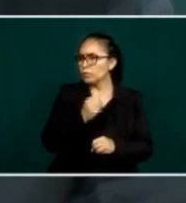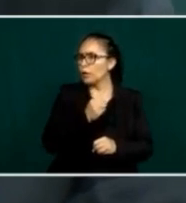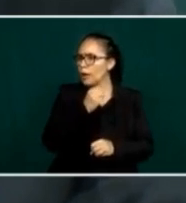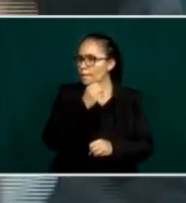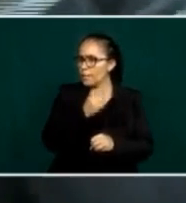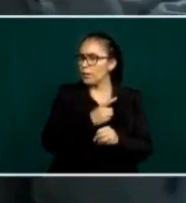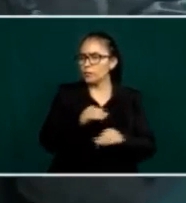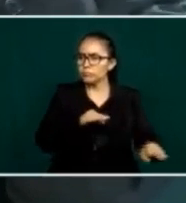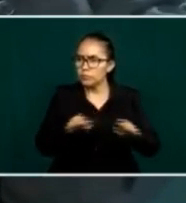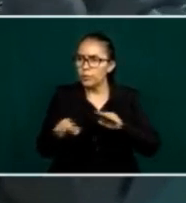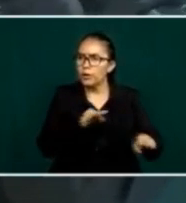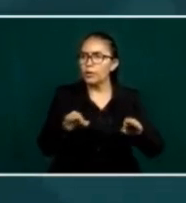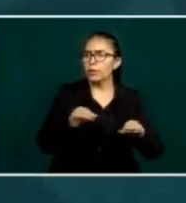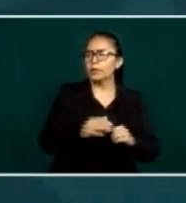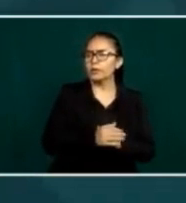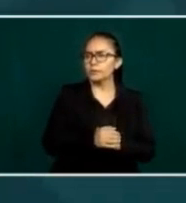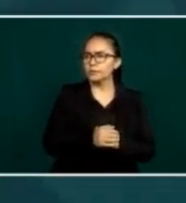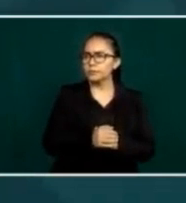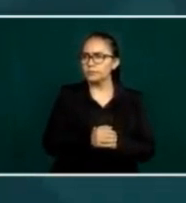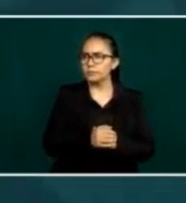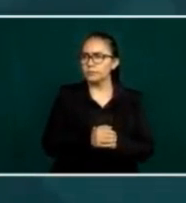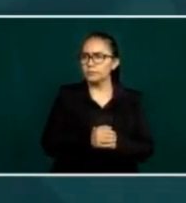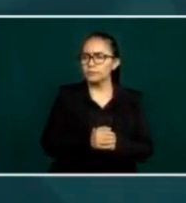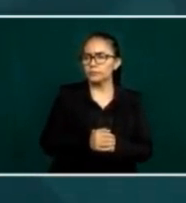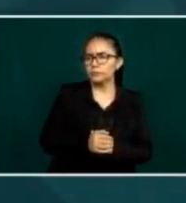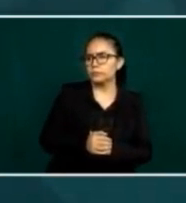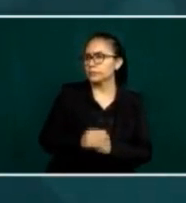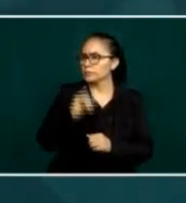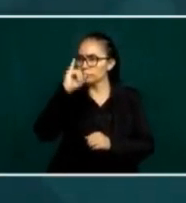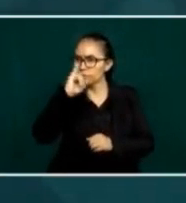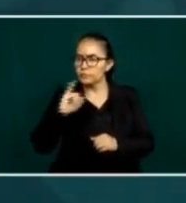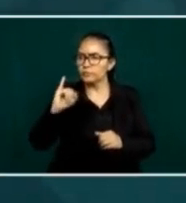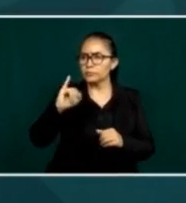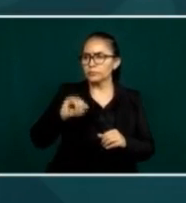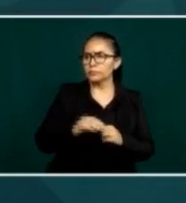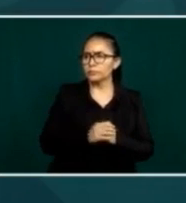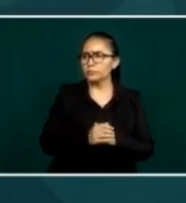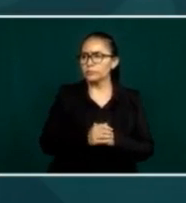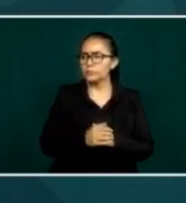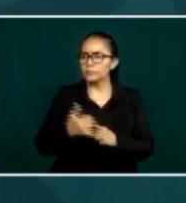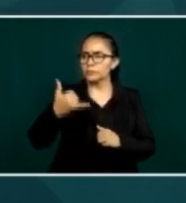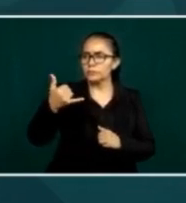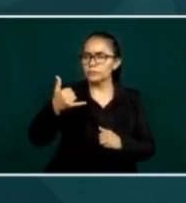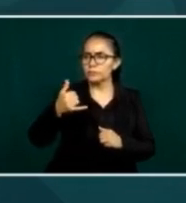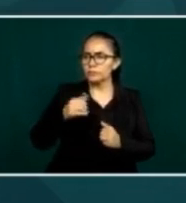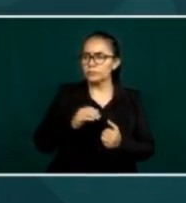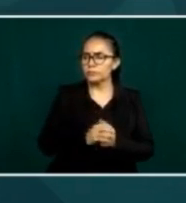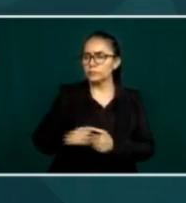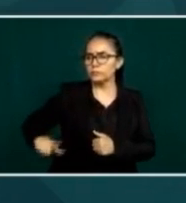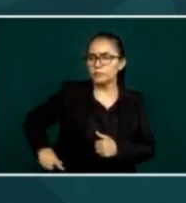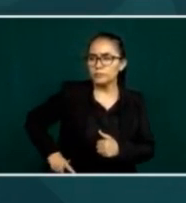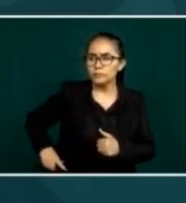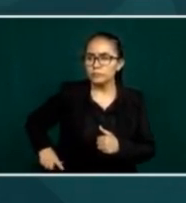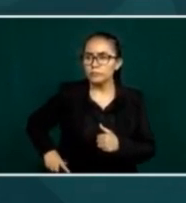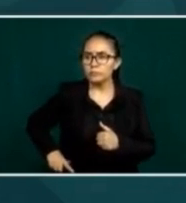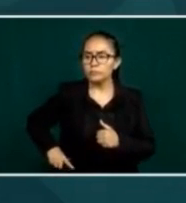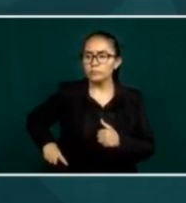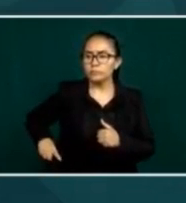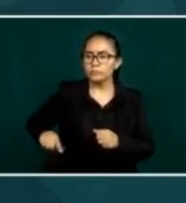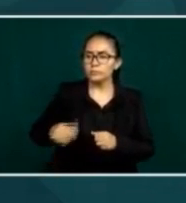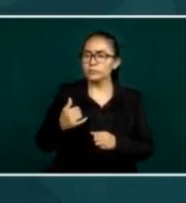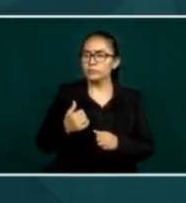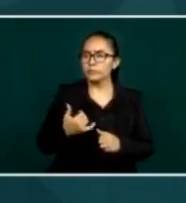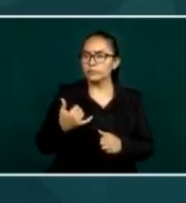happy that Infonavit has people that are working there that are hard workers and they work for the